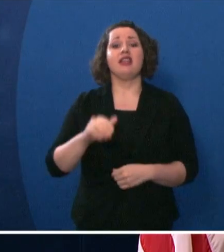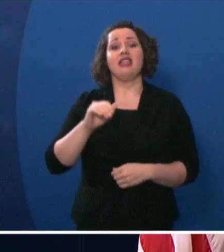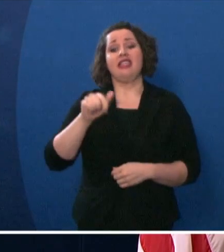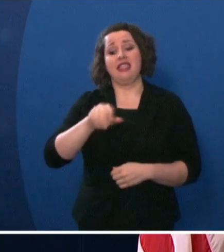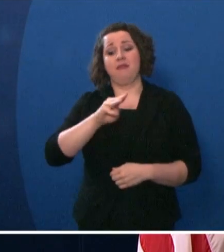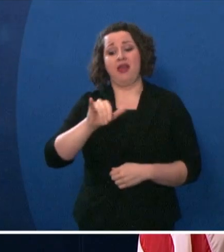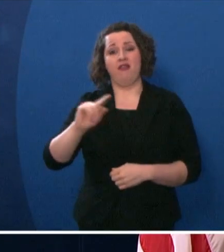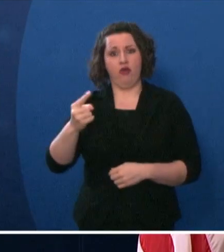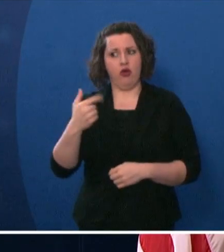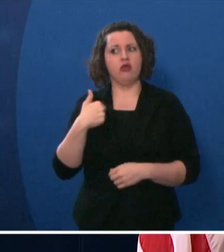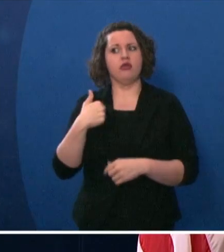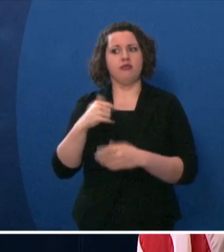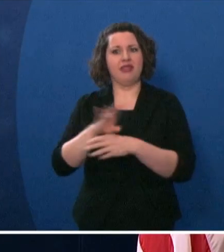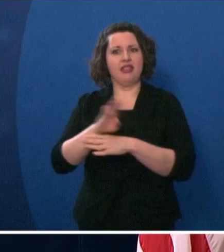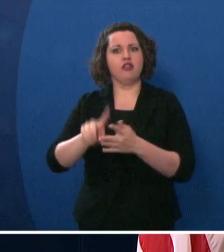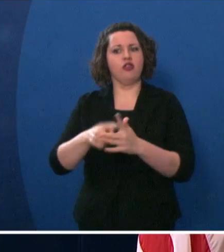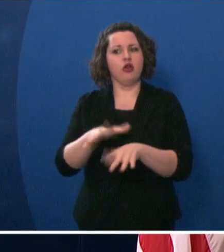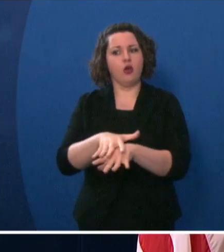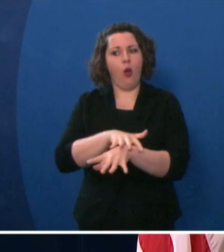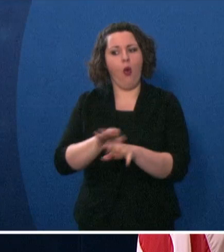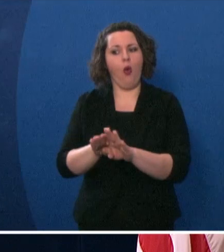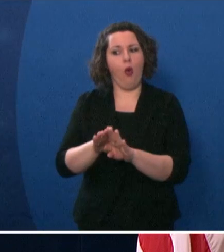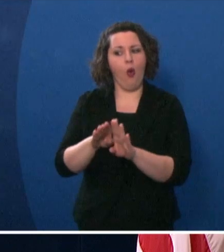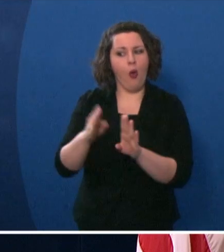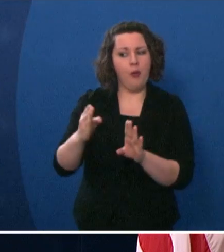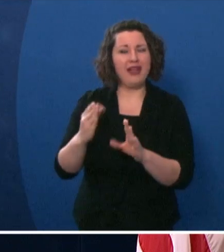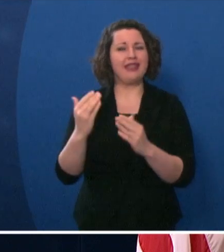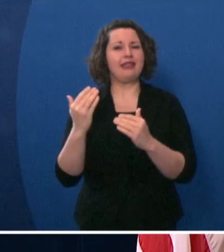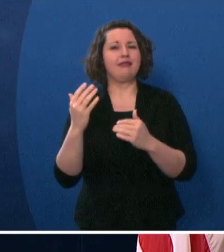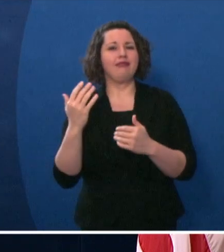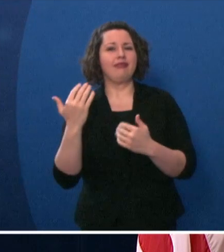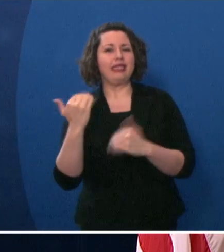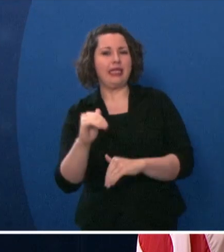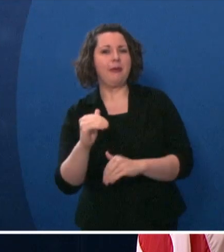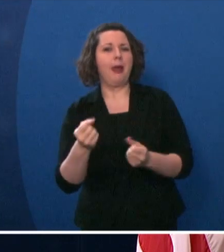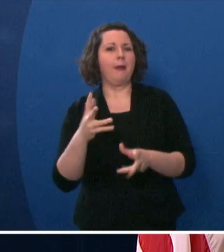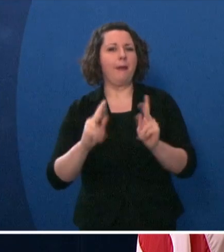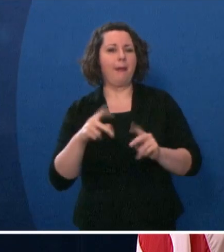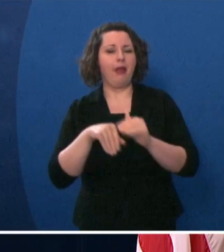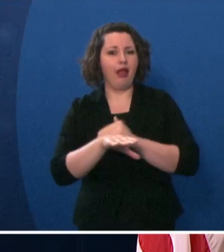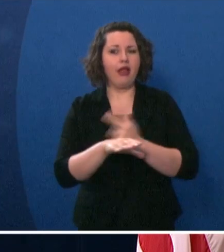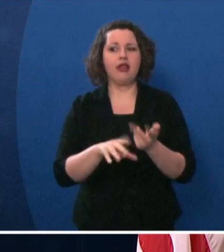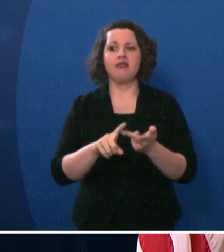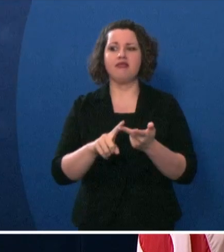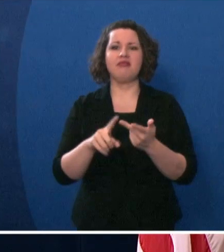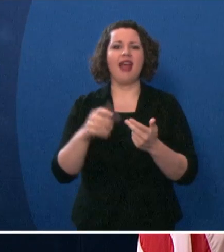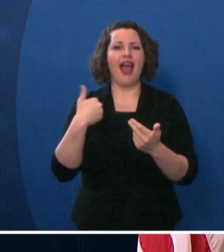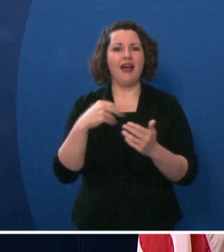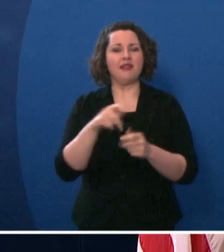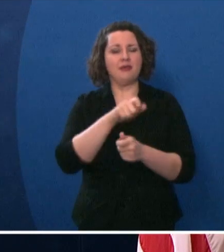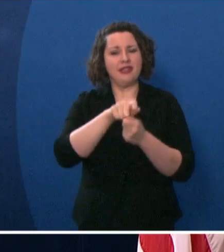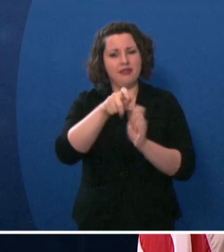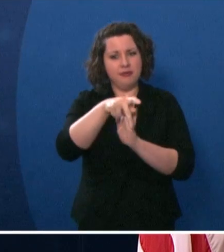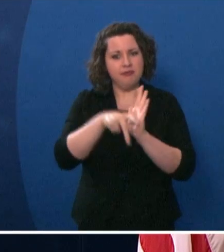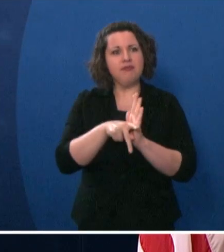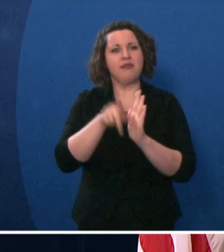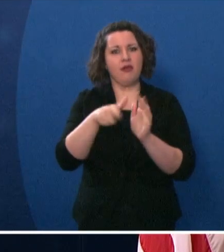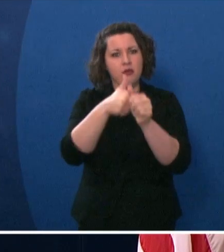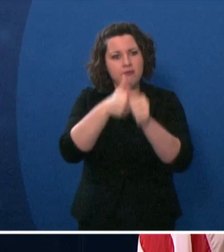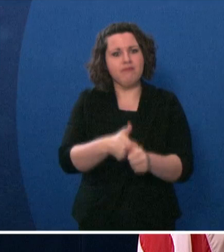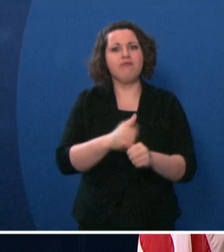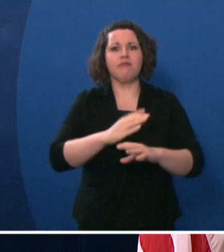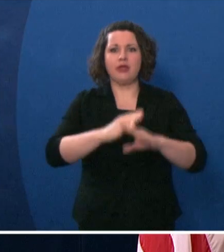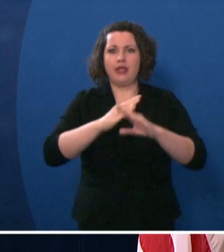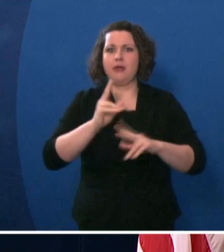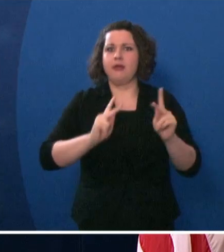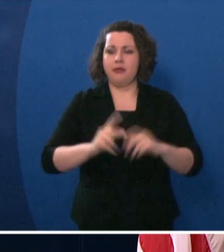reopened with limited capacity and according to specific public health guidance designed to protect customers, employees, and communities.